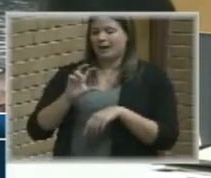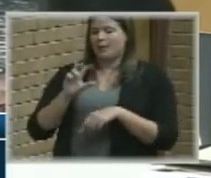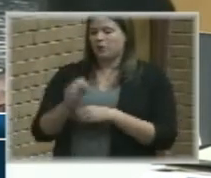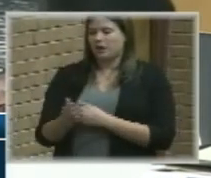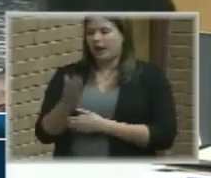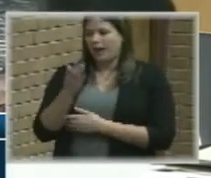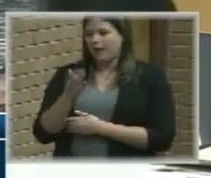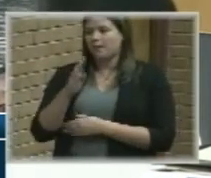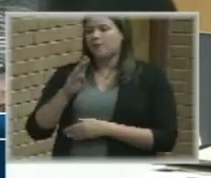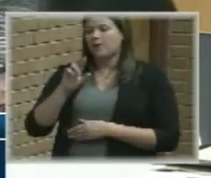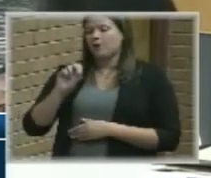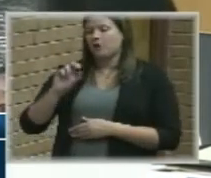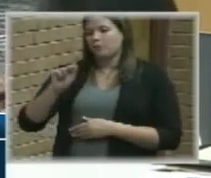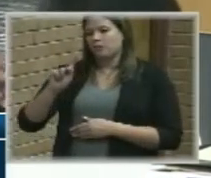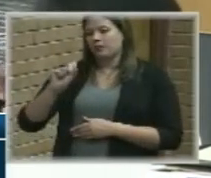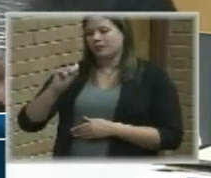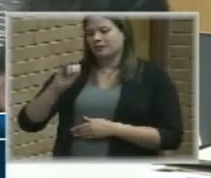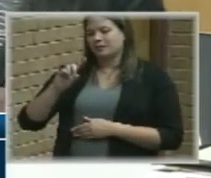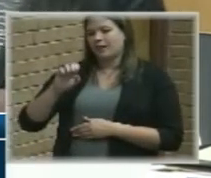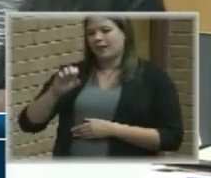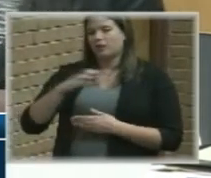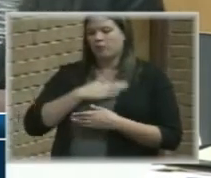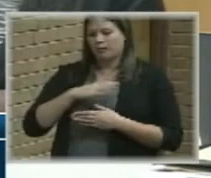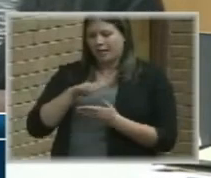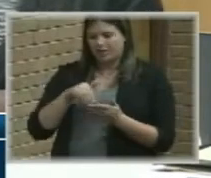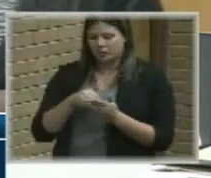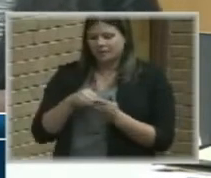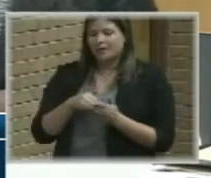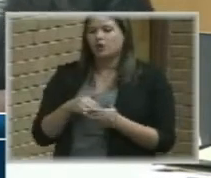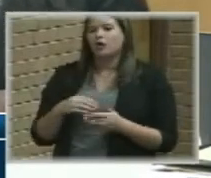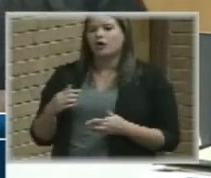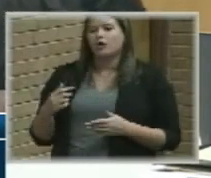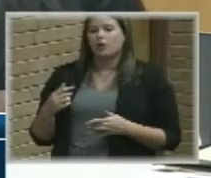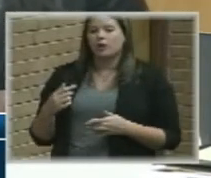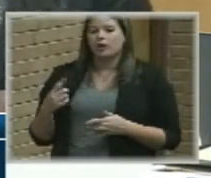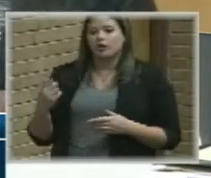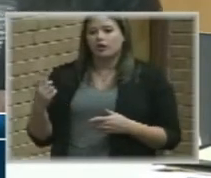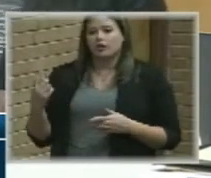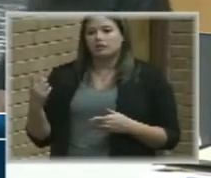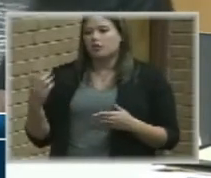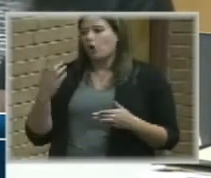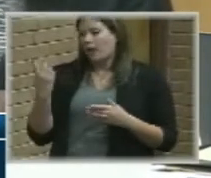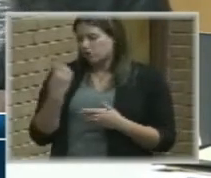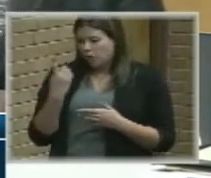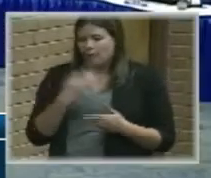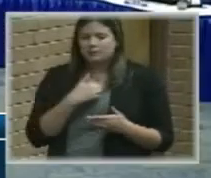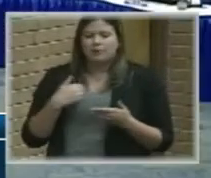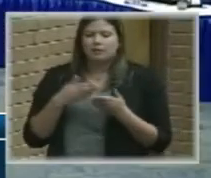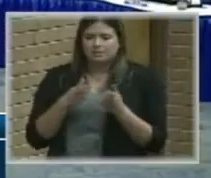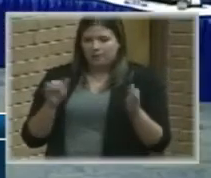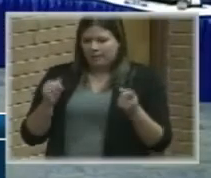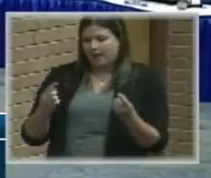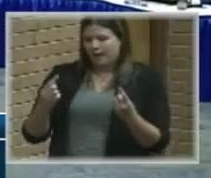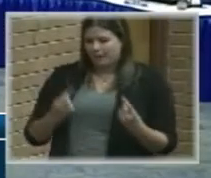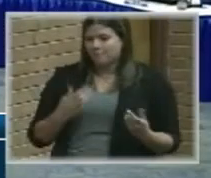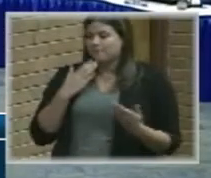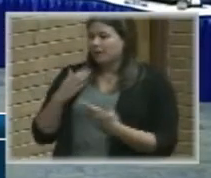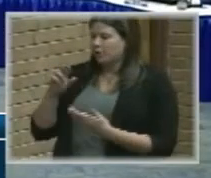at the Brookside Recreation Center Multipurpose Room. As always, members of the public are welcome to attend. Thank you,